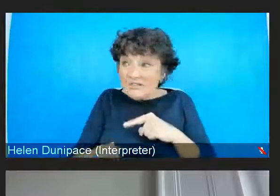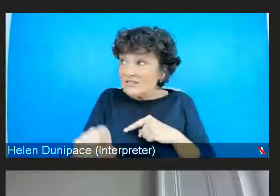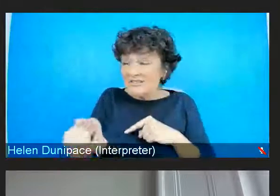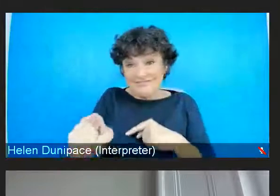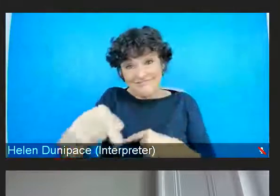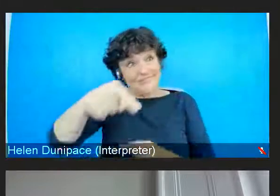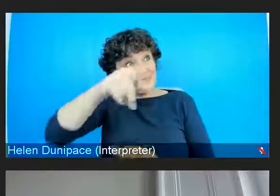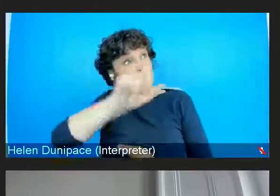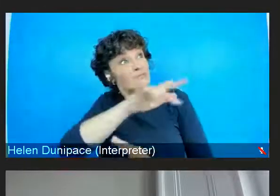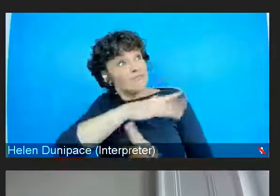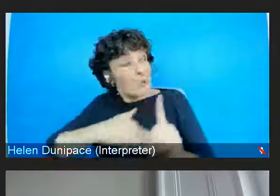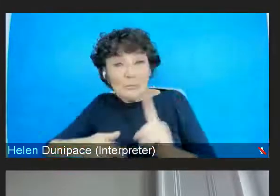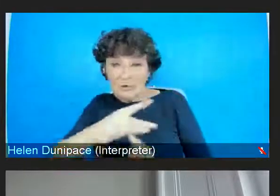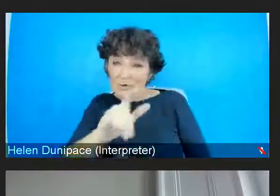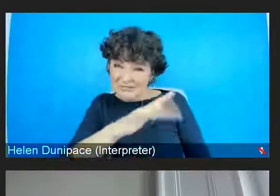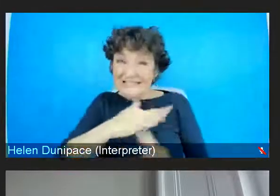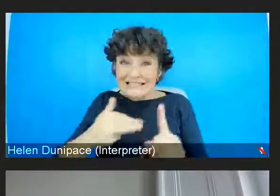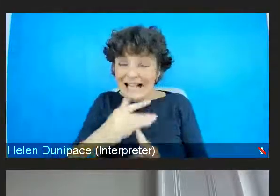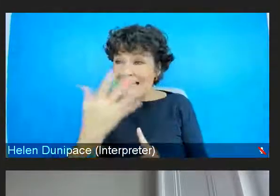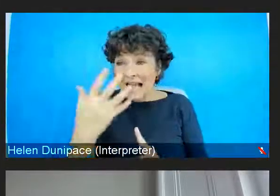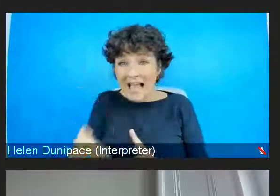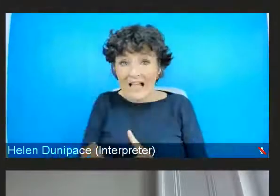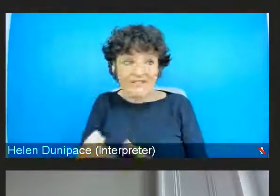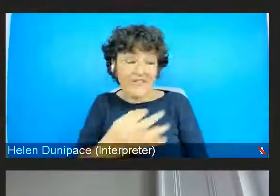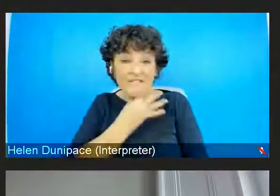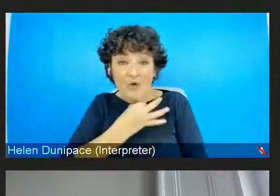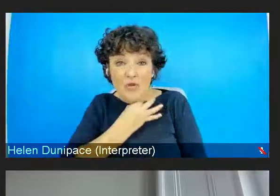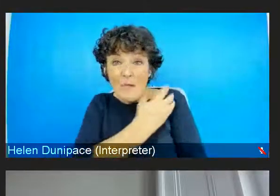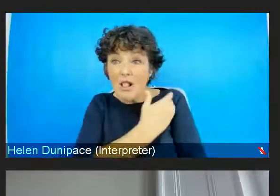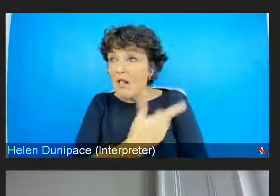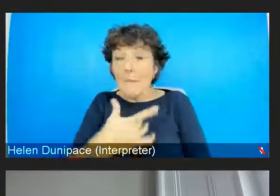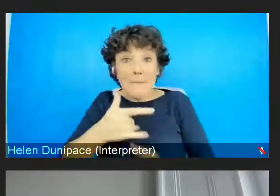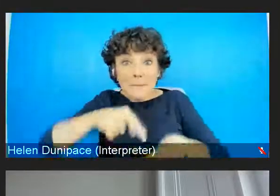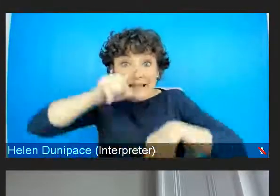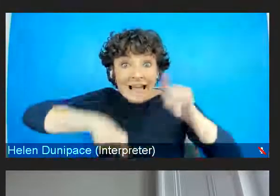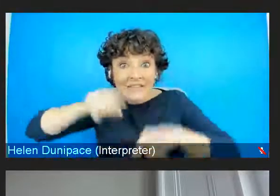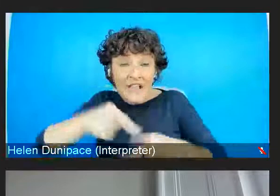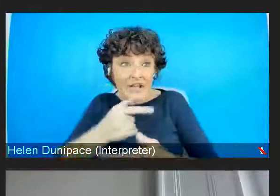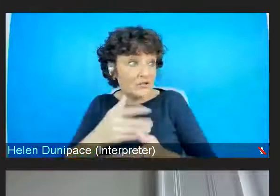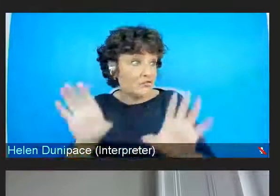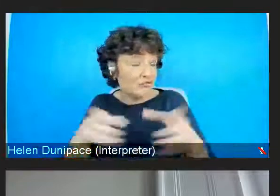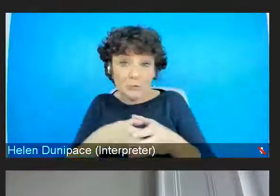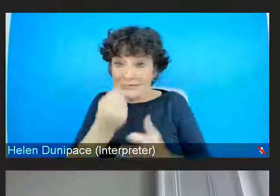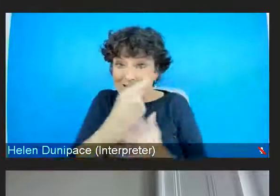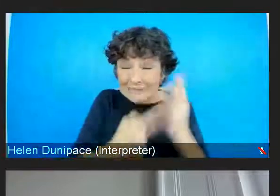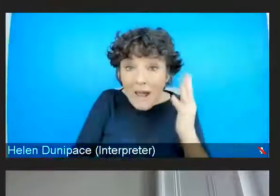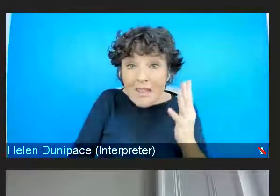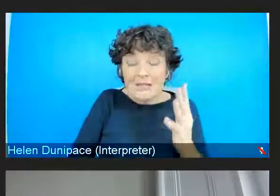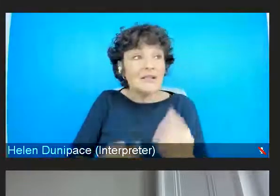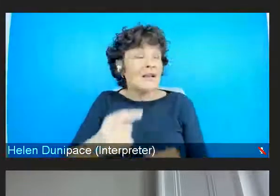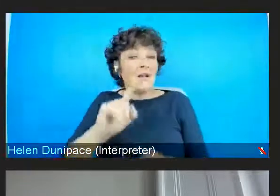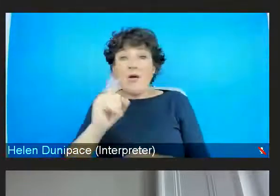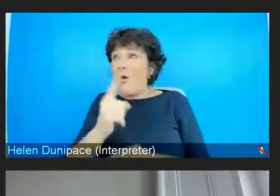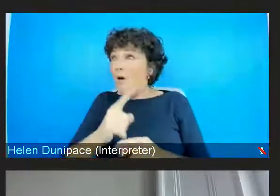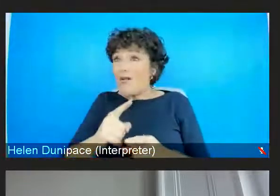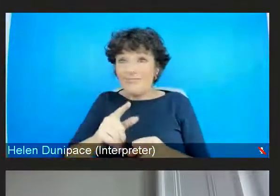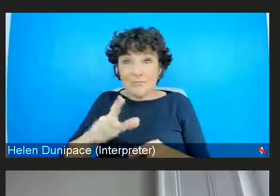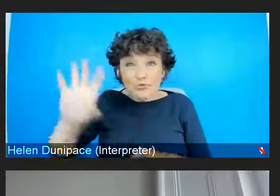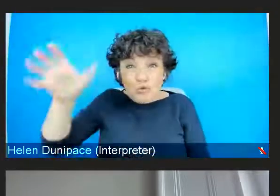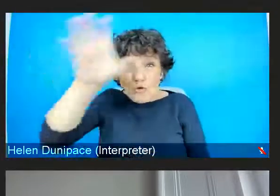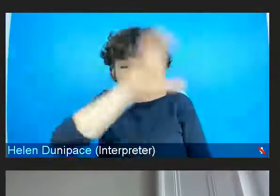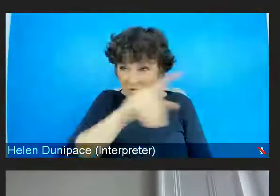burden of low income, poverty, or diverse sector groups, that they have lost a lot of jobs,